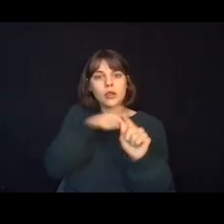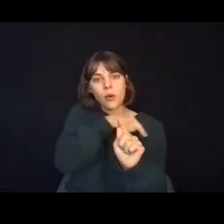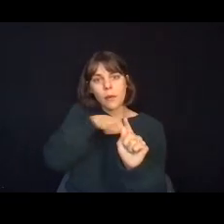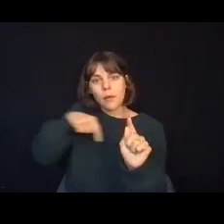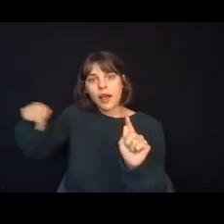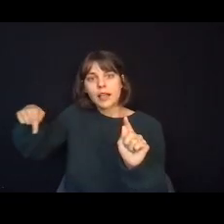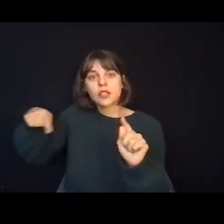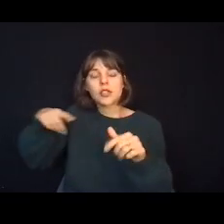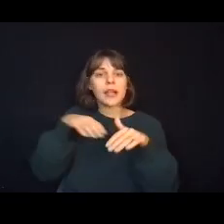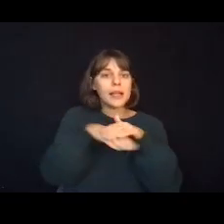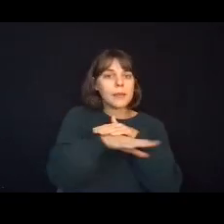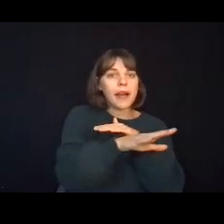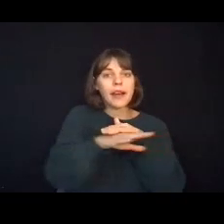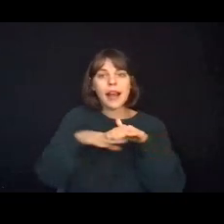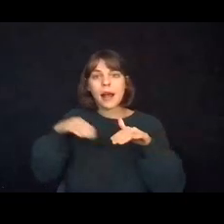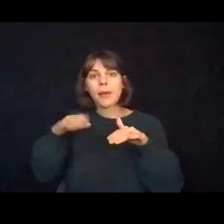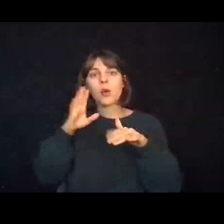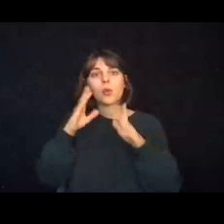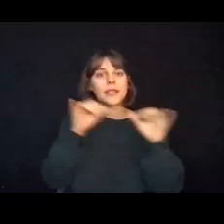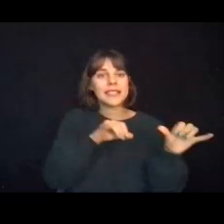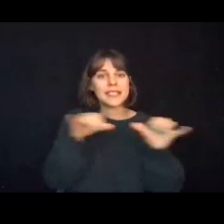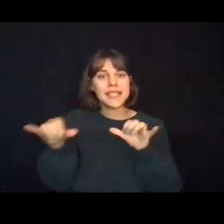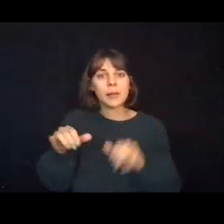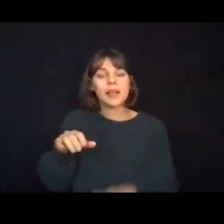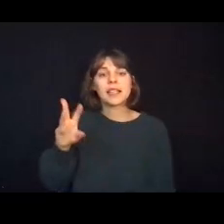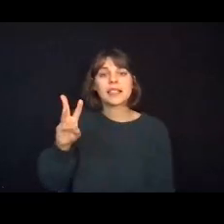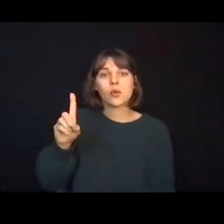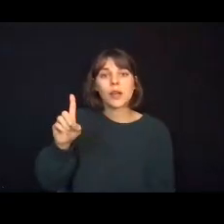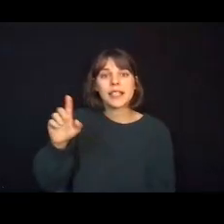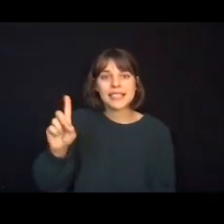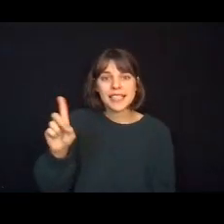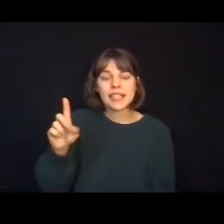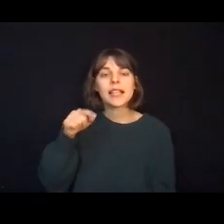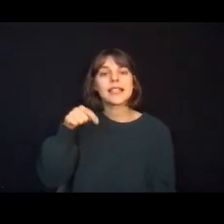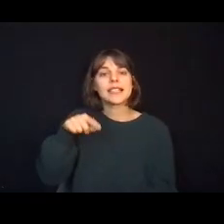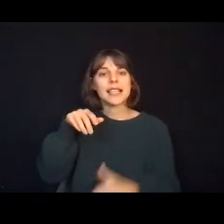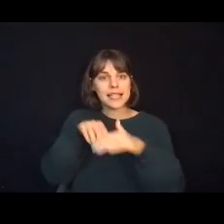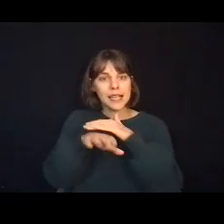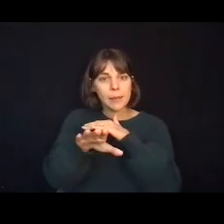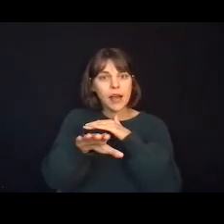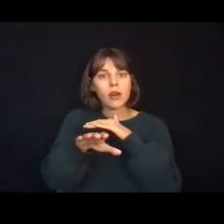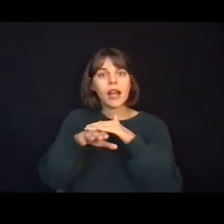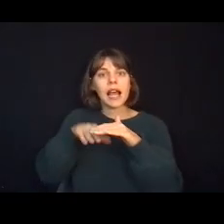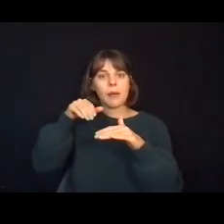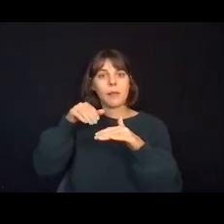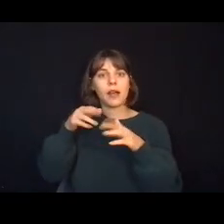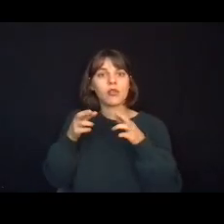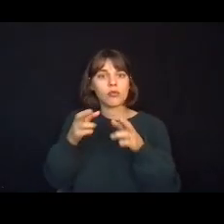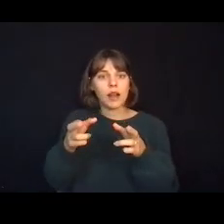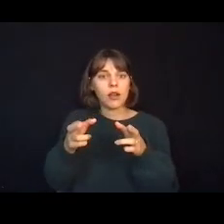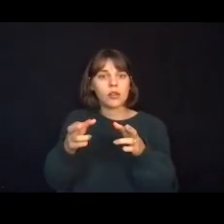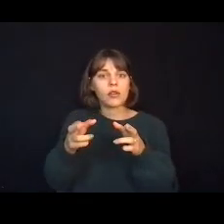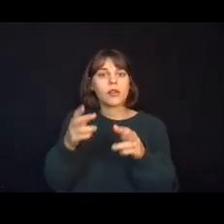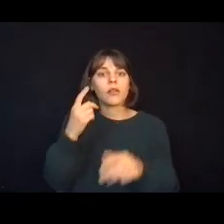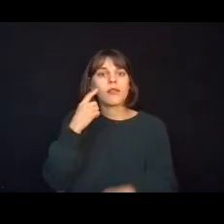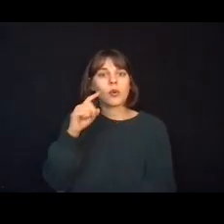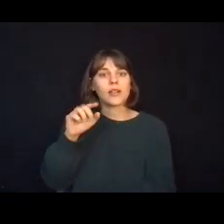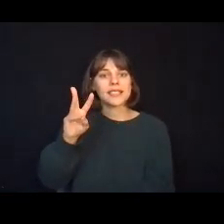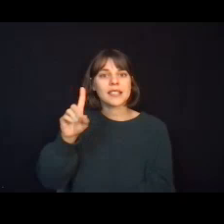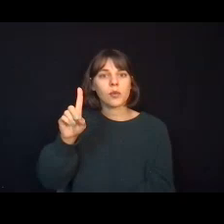And we'll also talk about the 61D. This will be the inbound and outbound routing for the